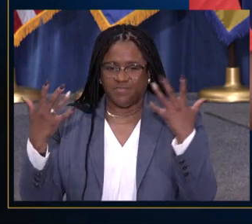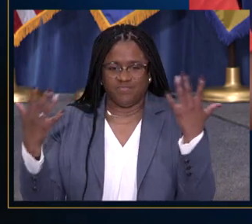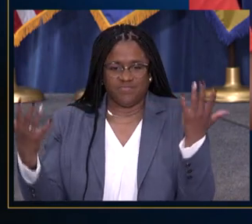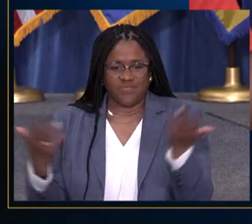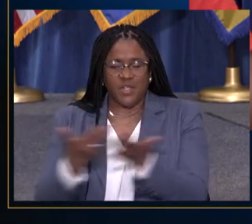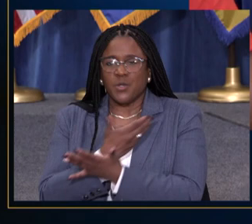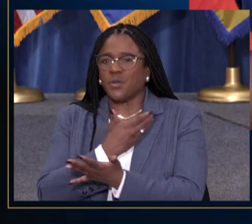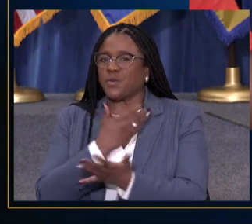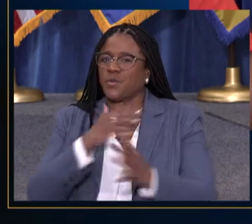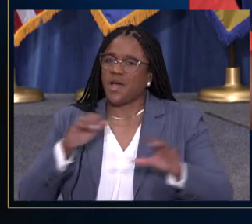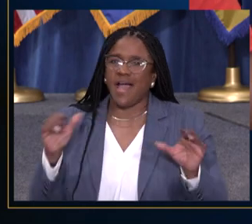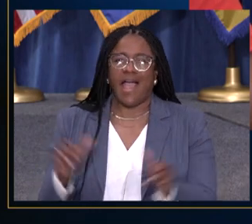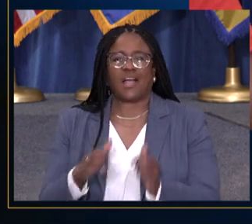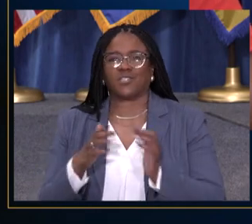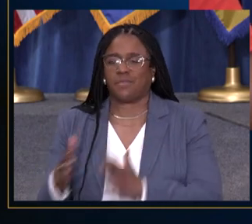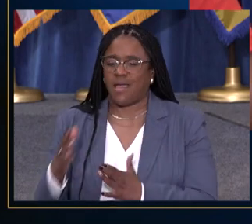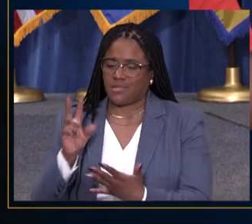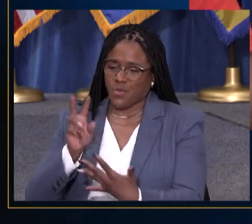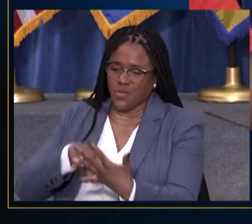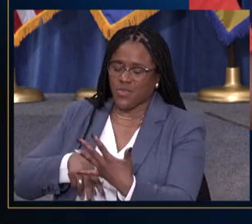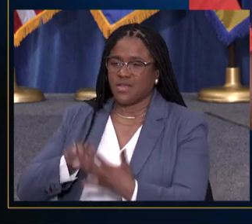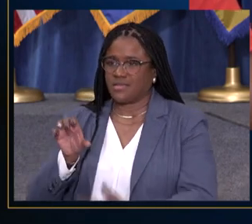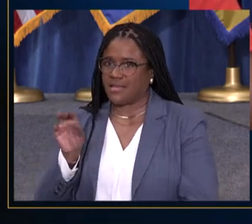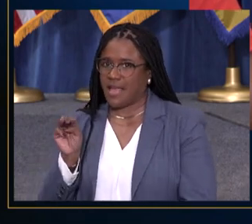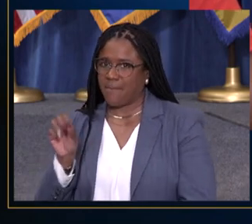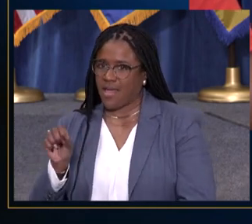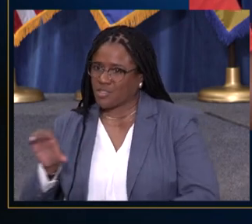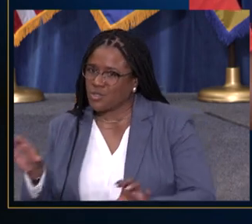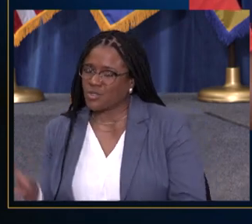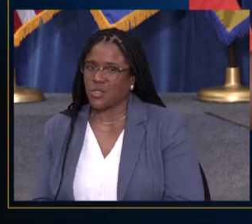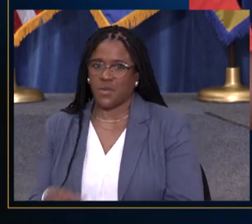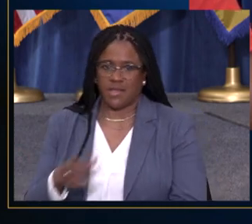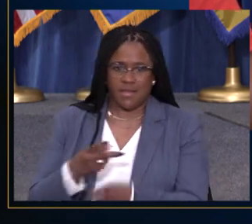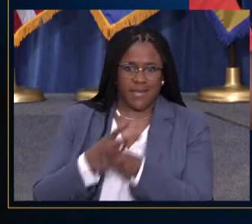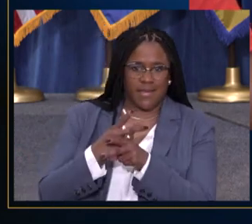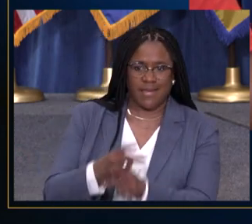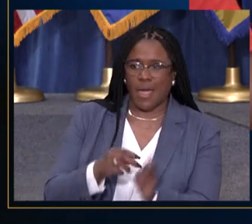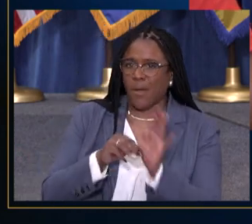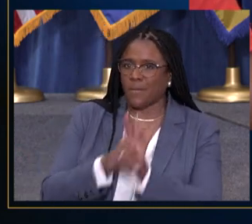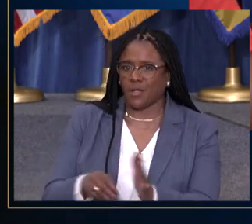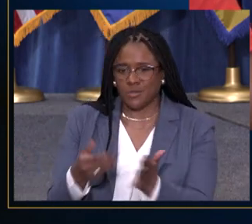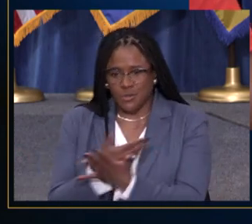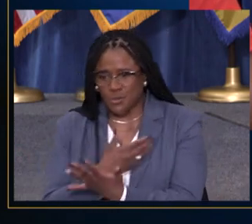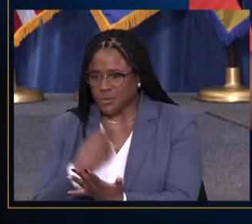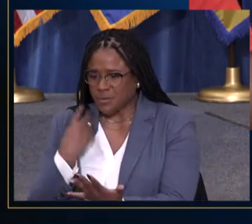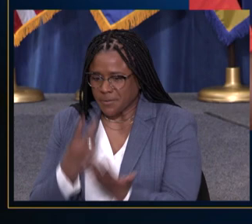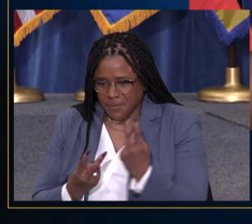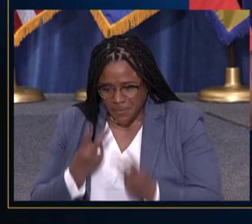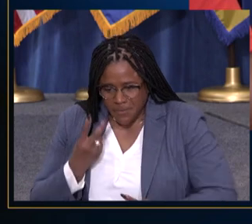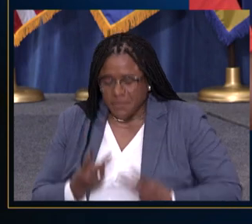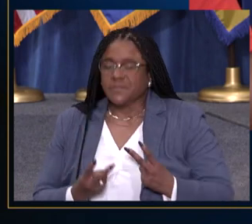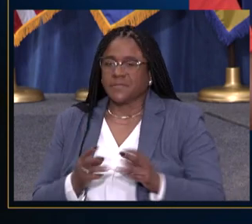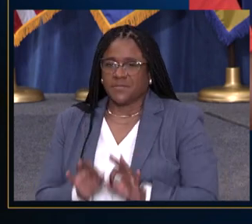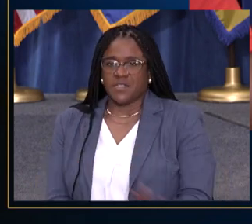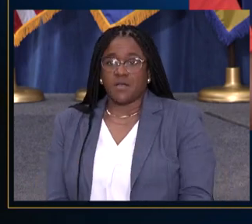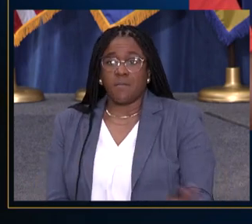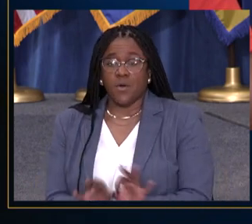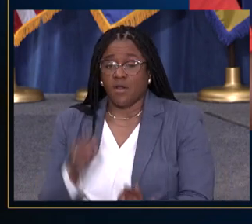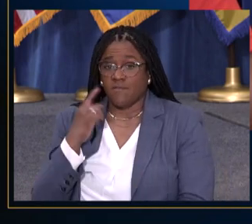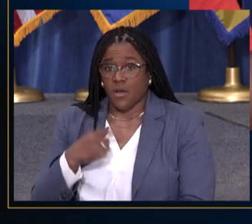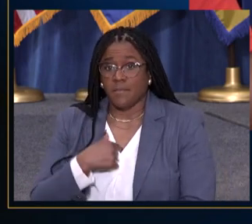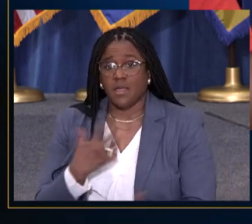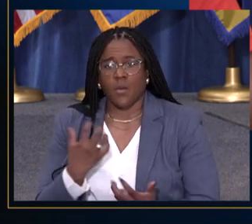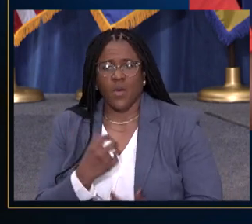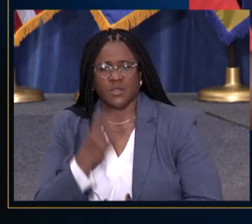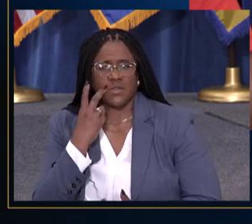the new action plans and what CMS is doing and the new care models, because all of those things are important. For me, I think I would love to